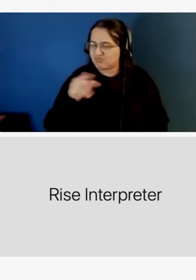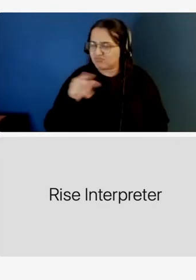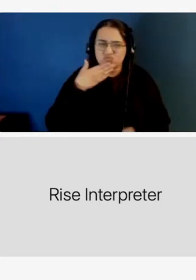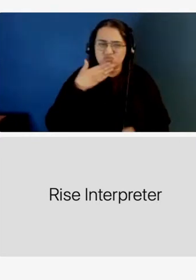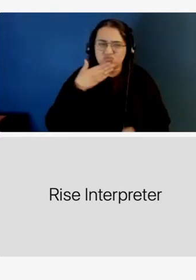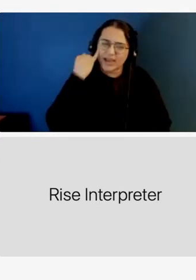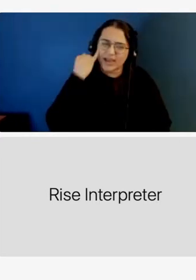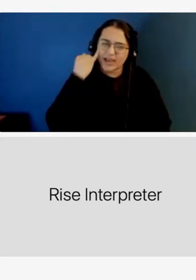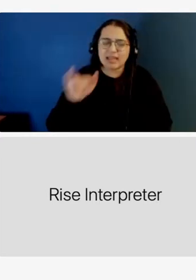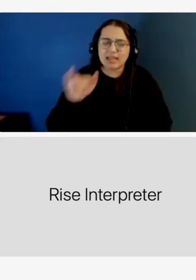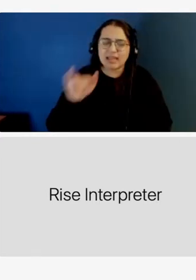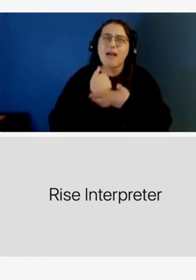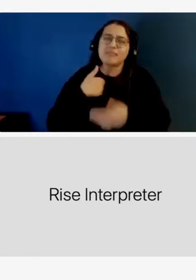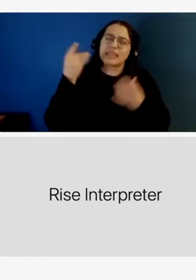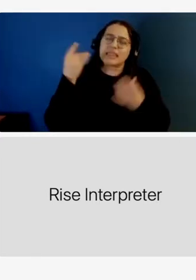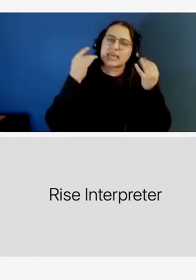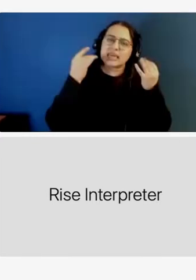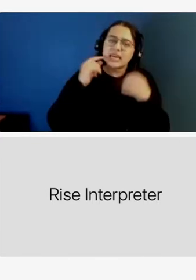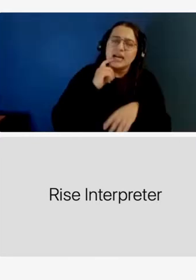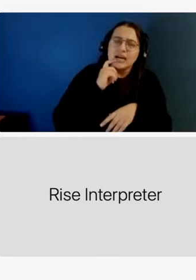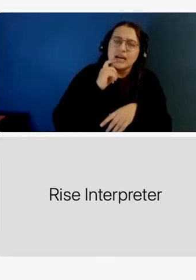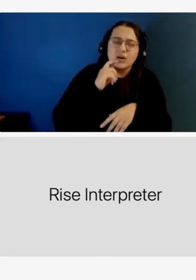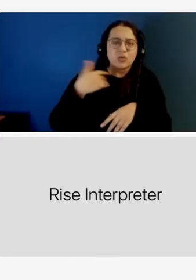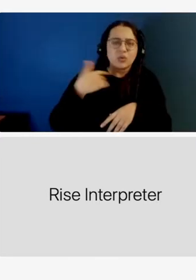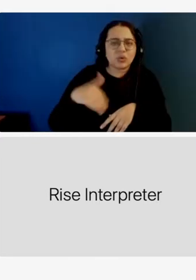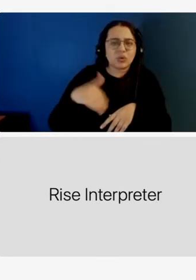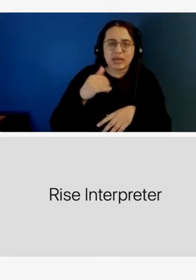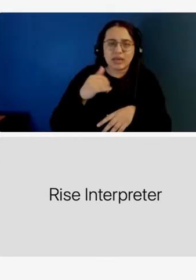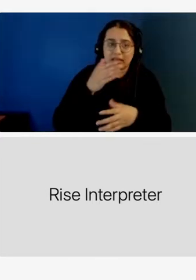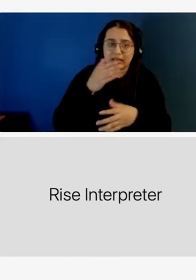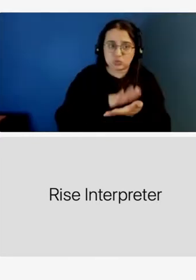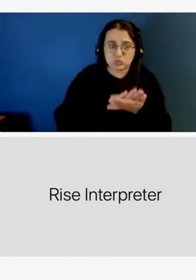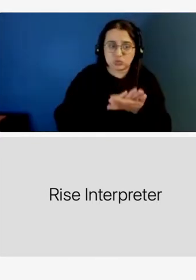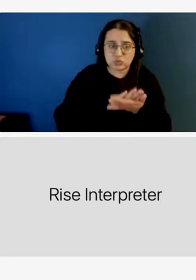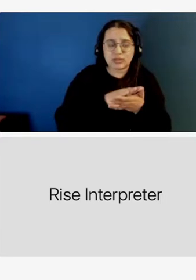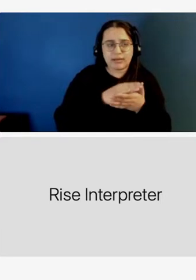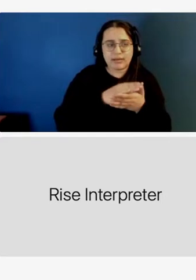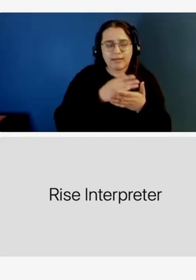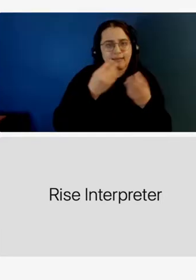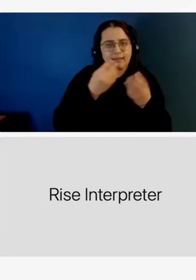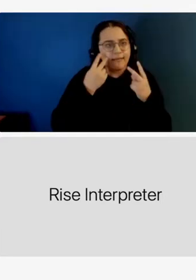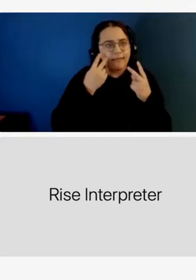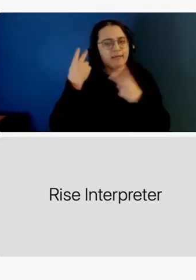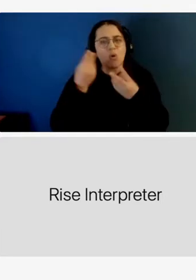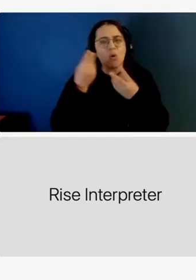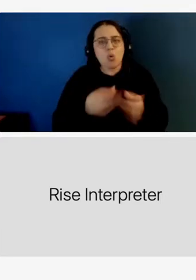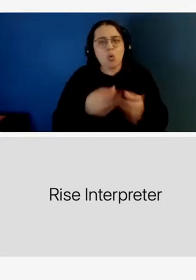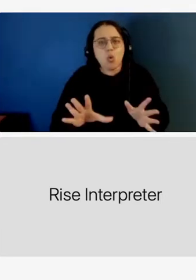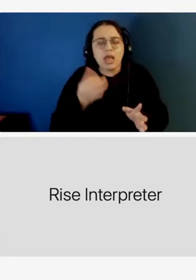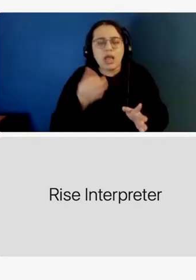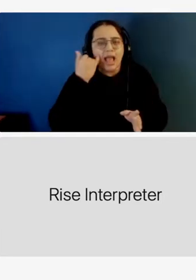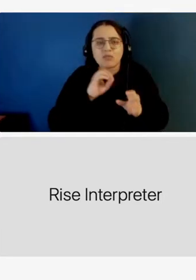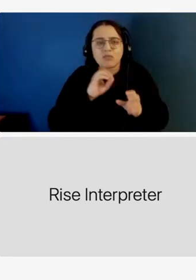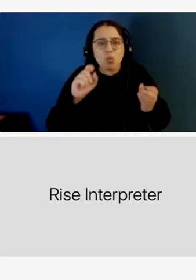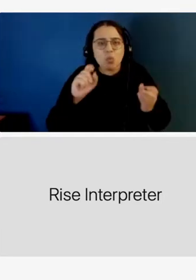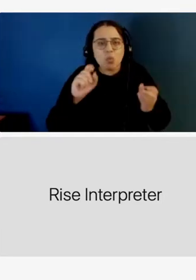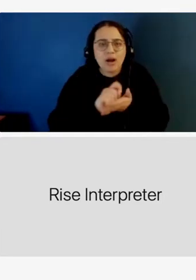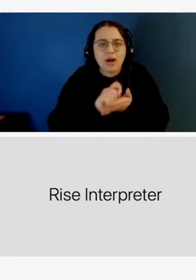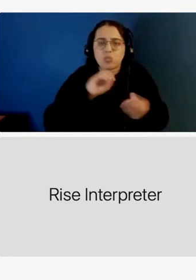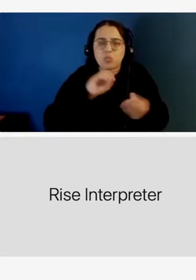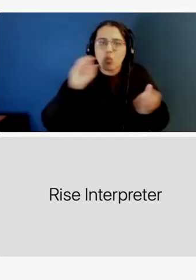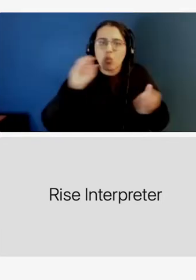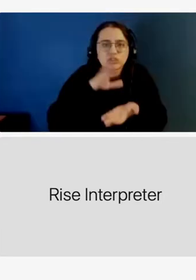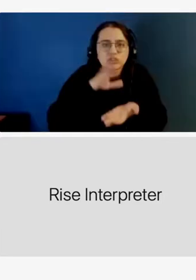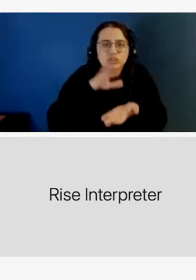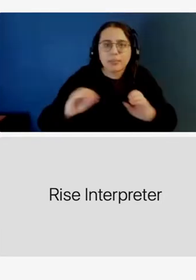the institutional memory quickly as people move on. And if it's not in writing and if it's not documented, you can lose it. And just that's what